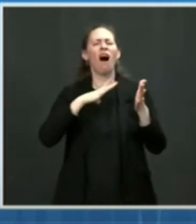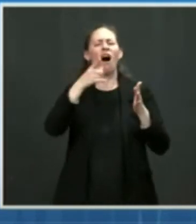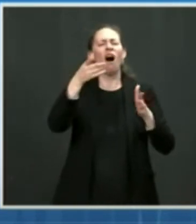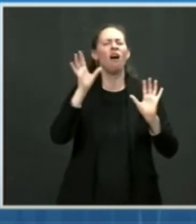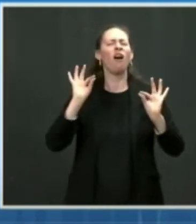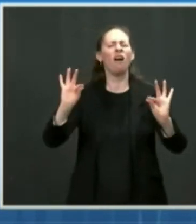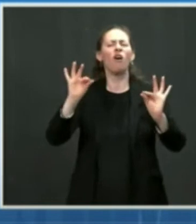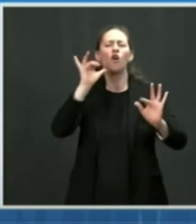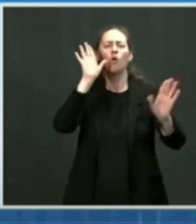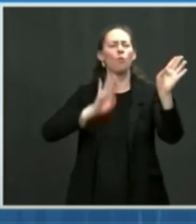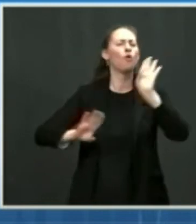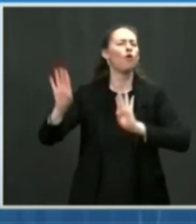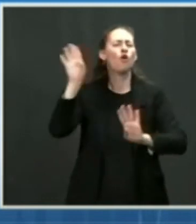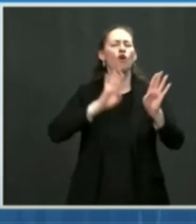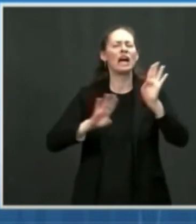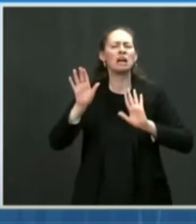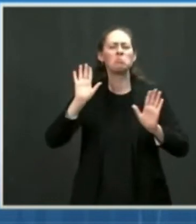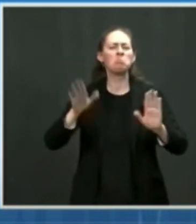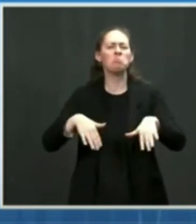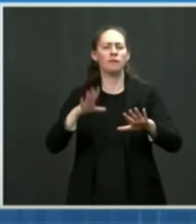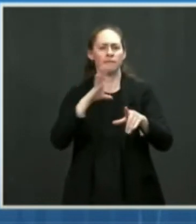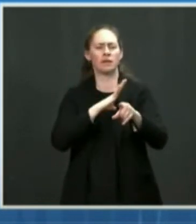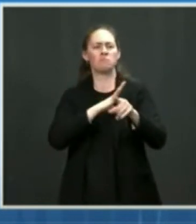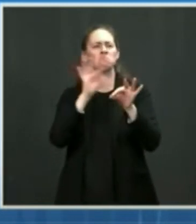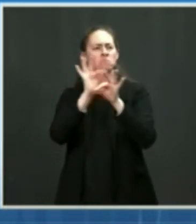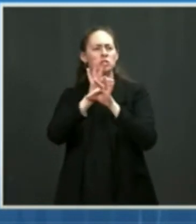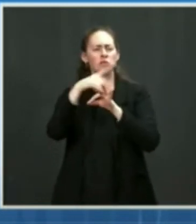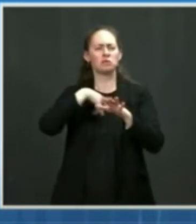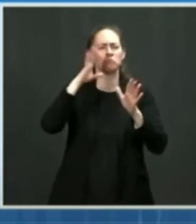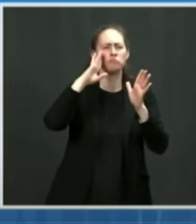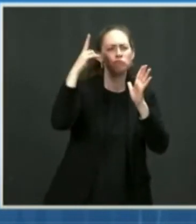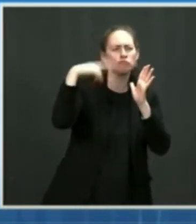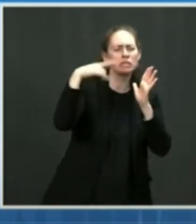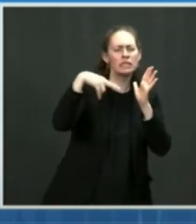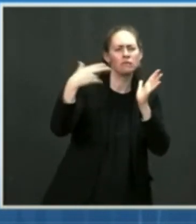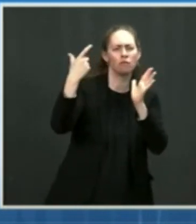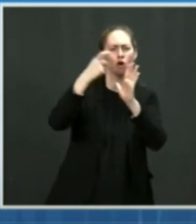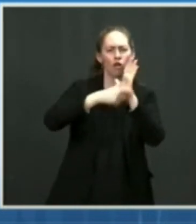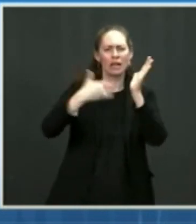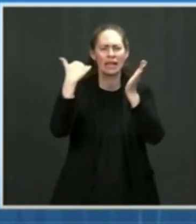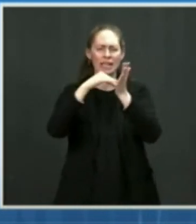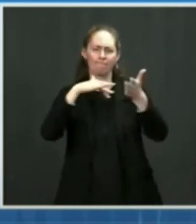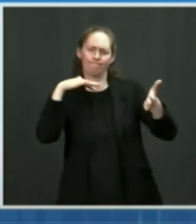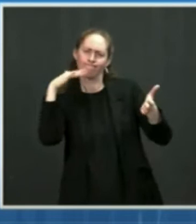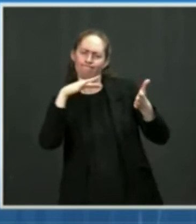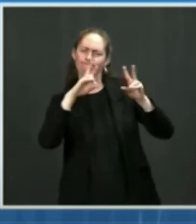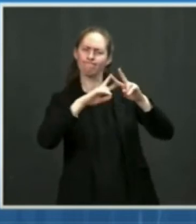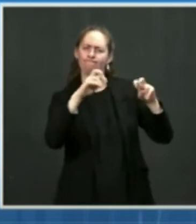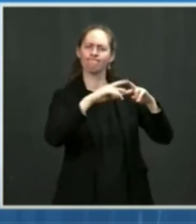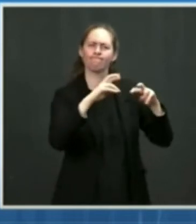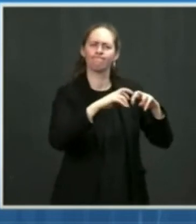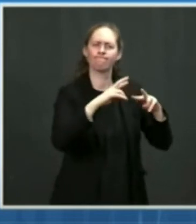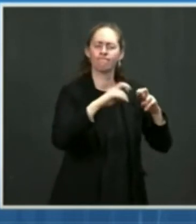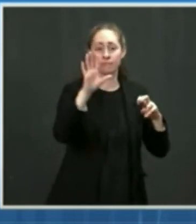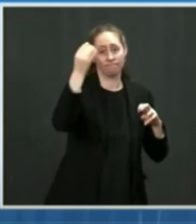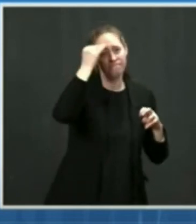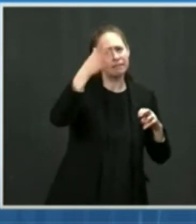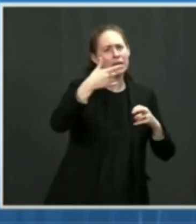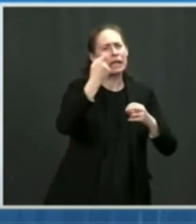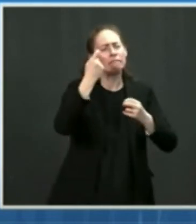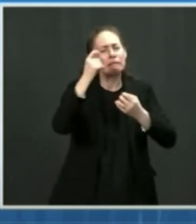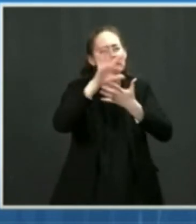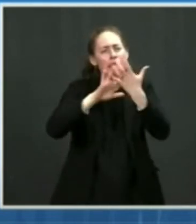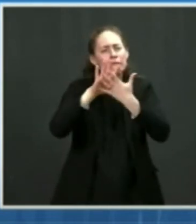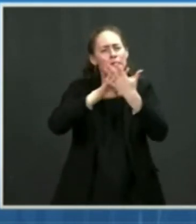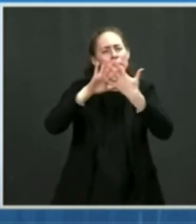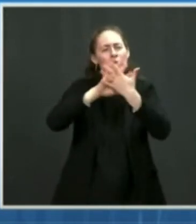be careful. You're going to read that reprint over and over again, and I can tell you it is really a little bit confusing. The only thing